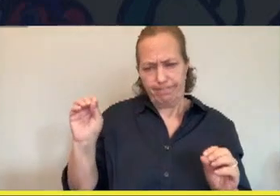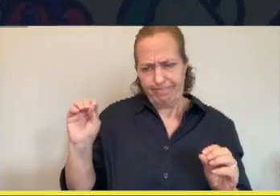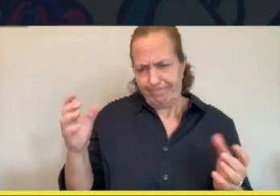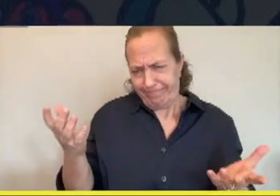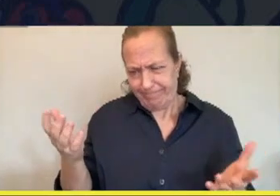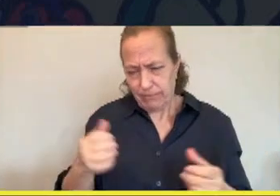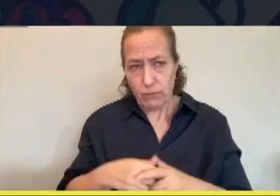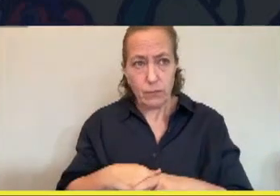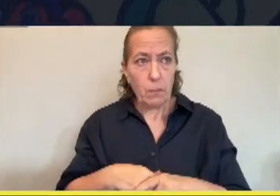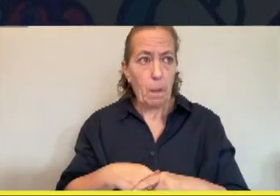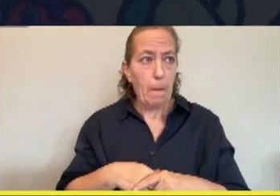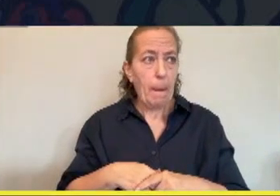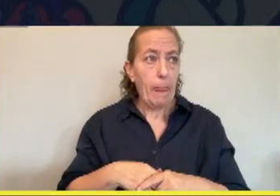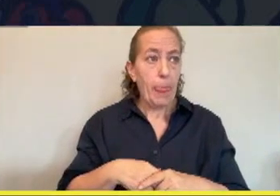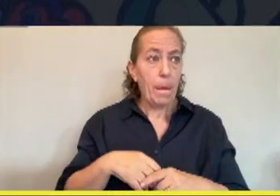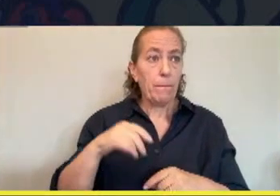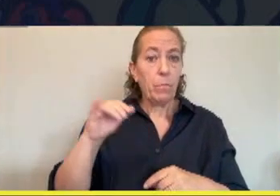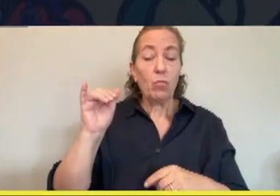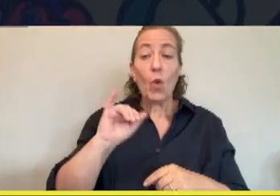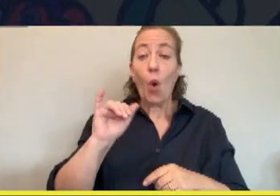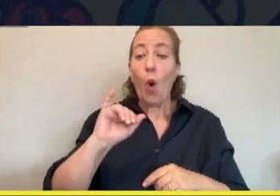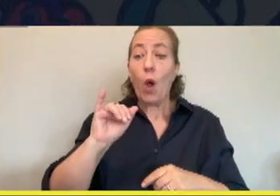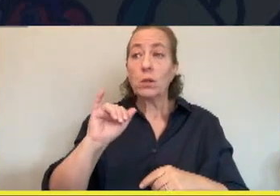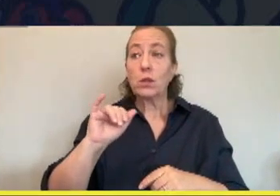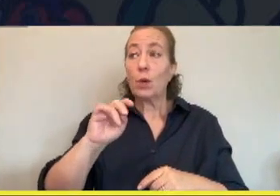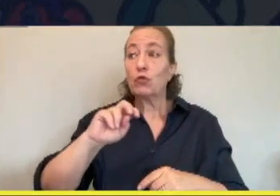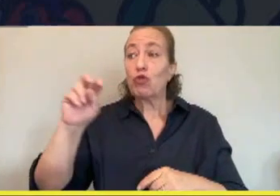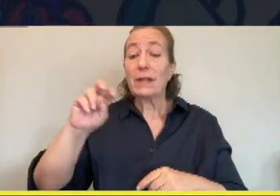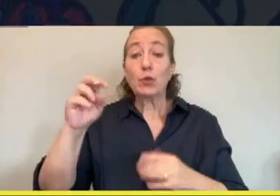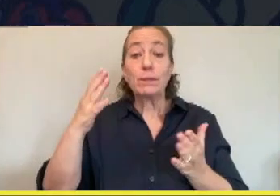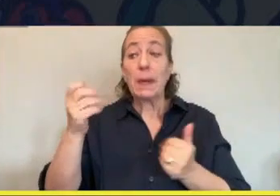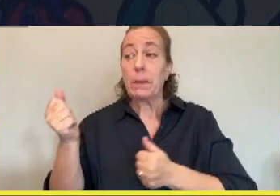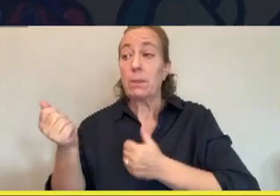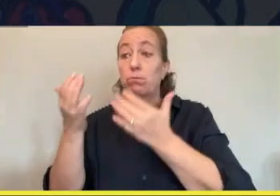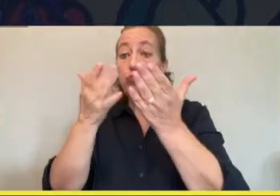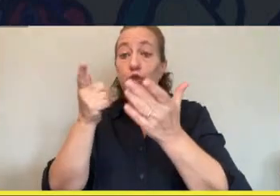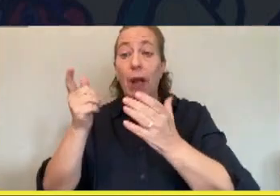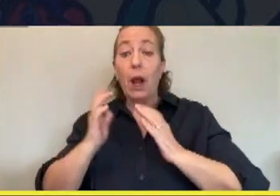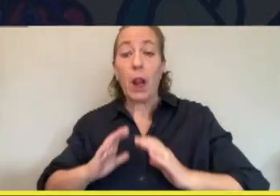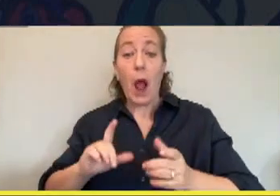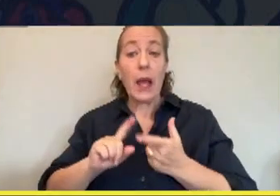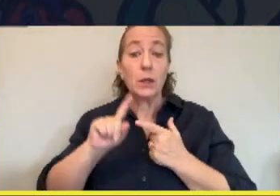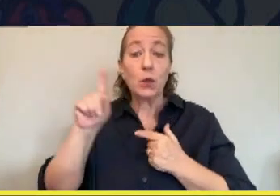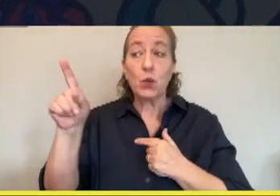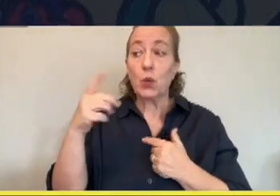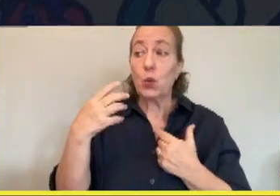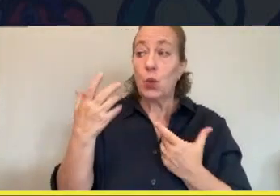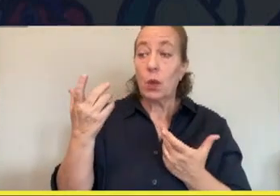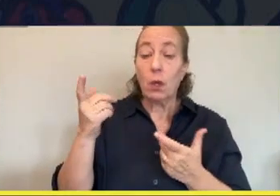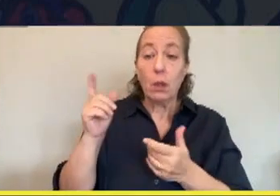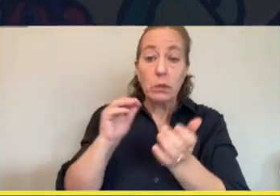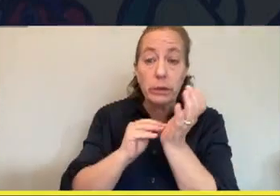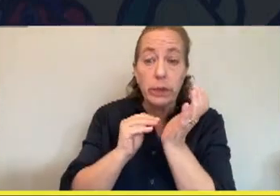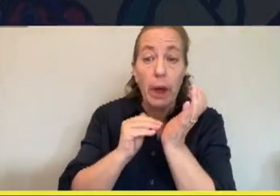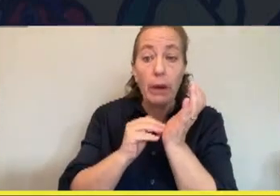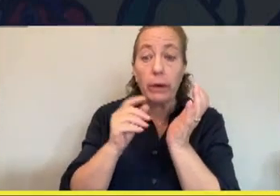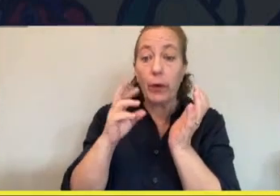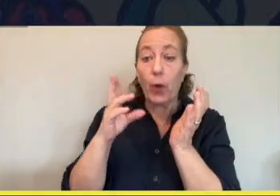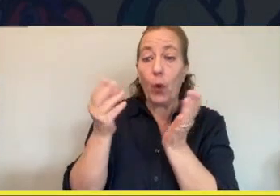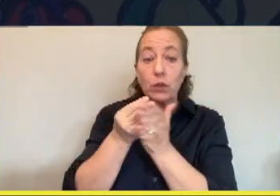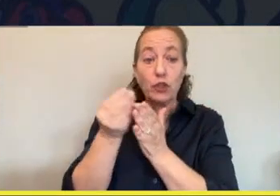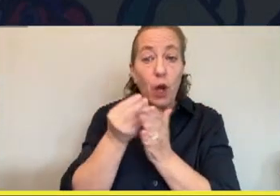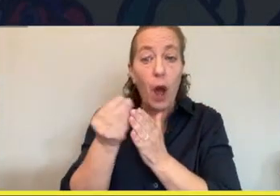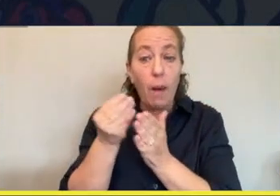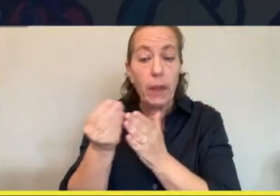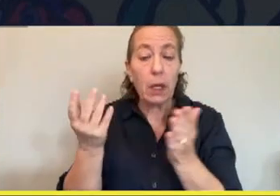involve also getting a client to a health appointment or for shopping or other activities. It's very isolating work, and